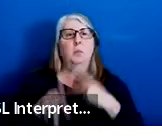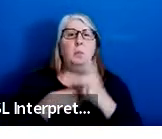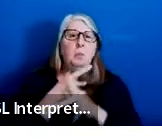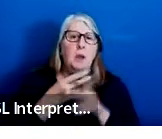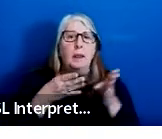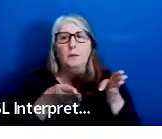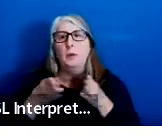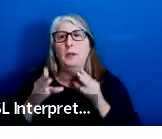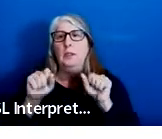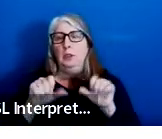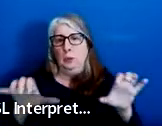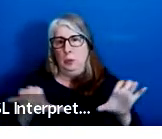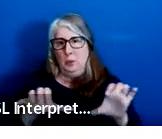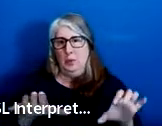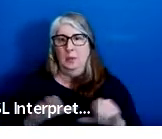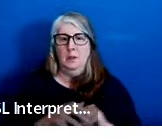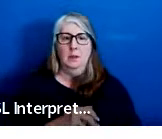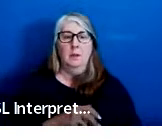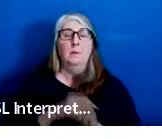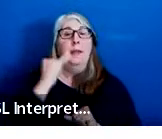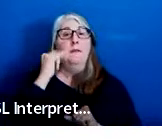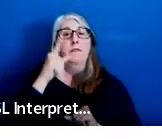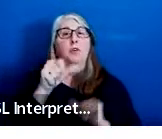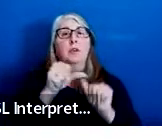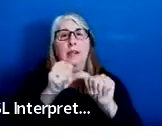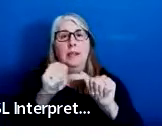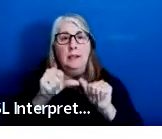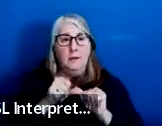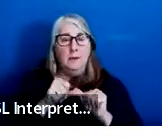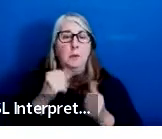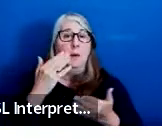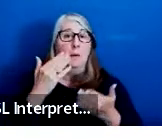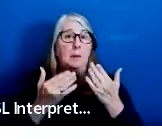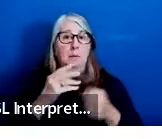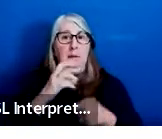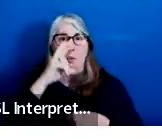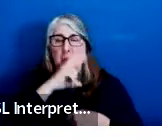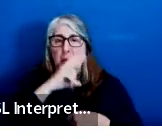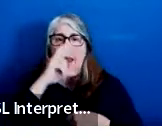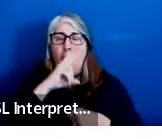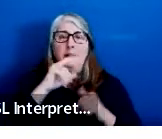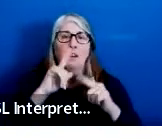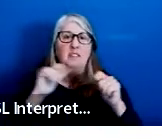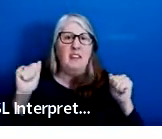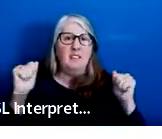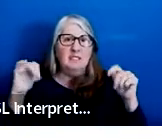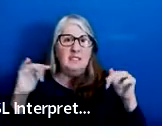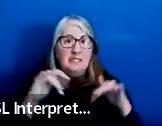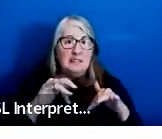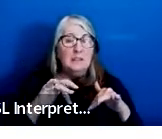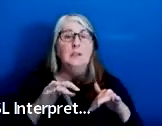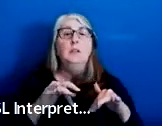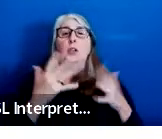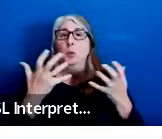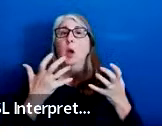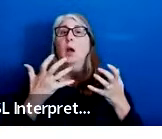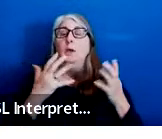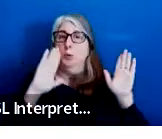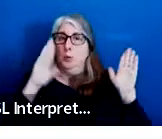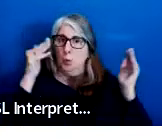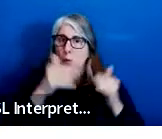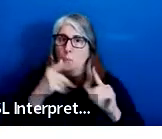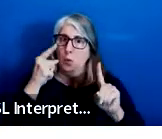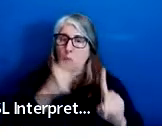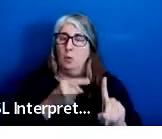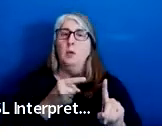ideally, if you're in an area where you may attract rodents, you want to work on keeping the odor down